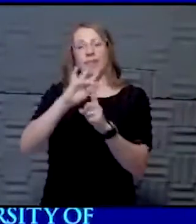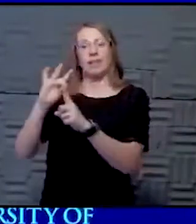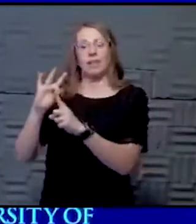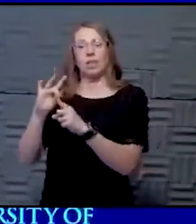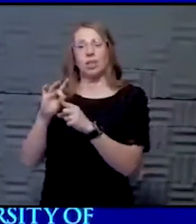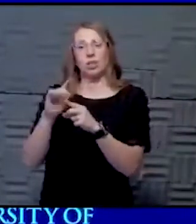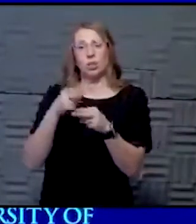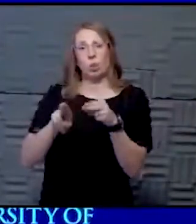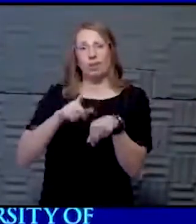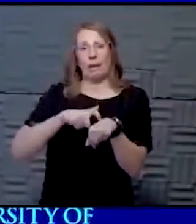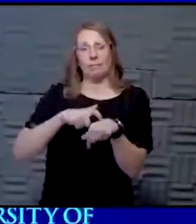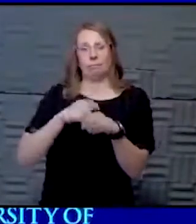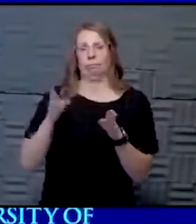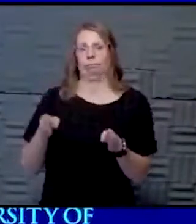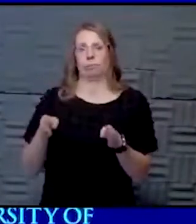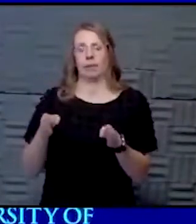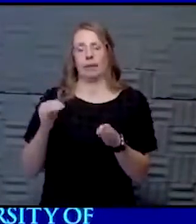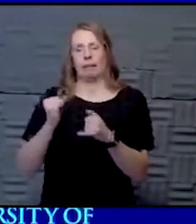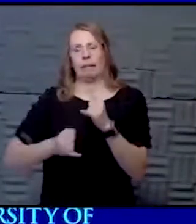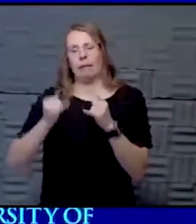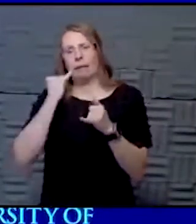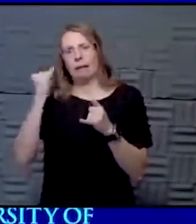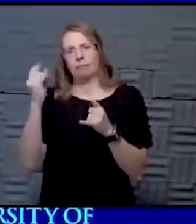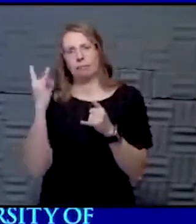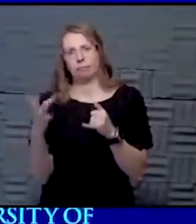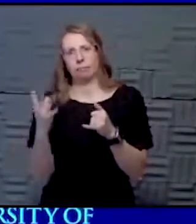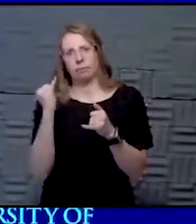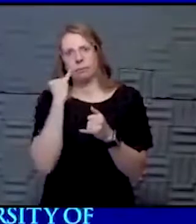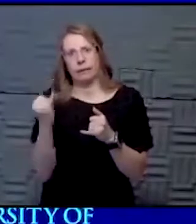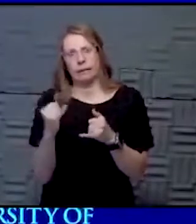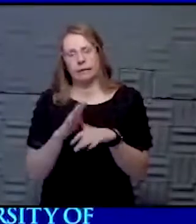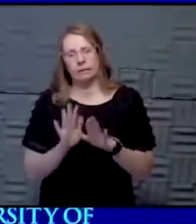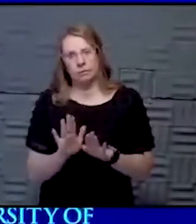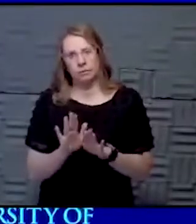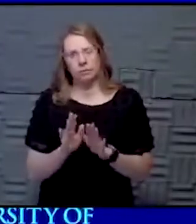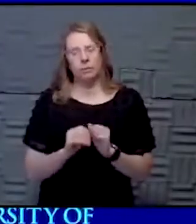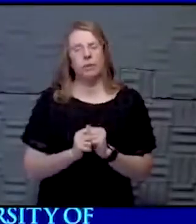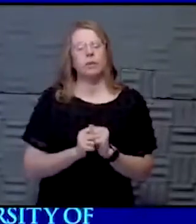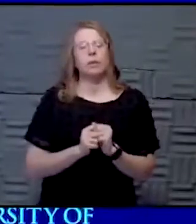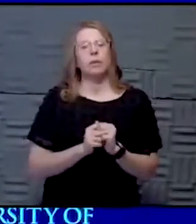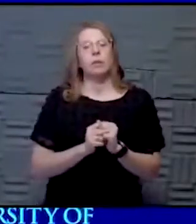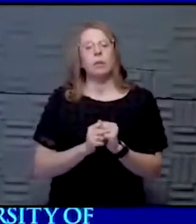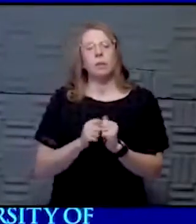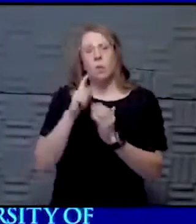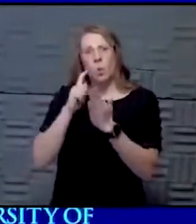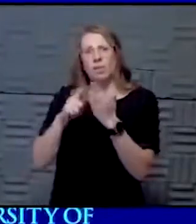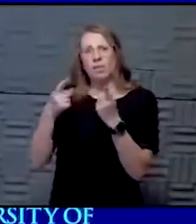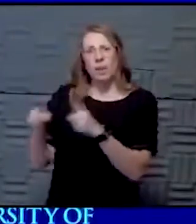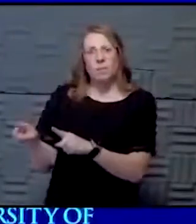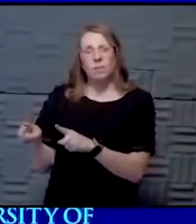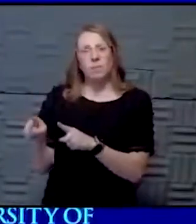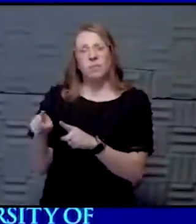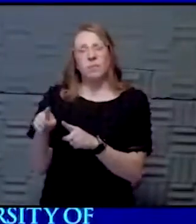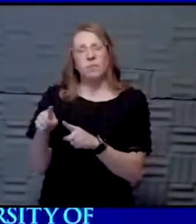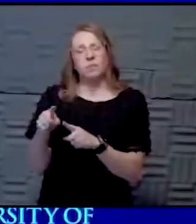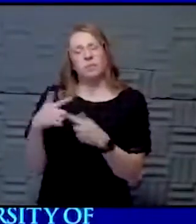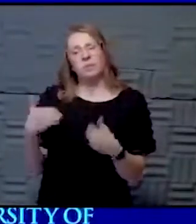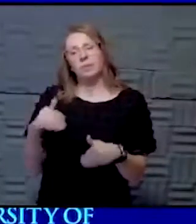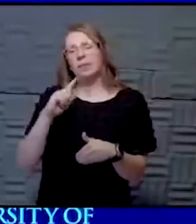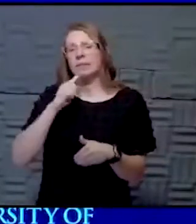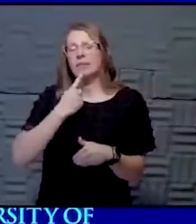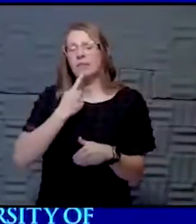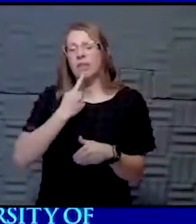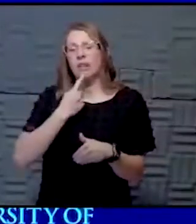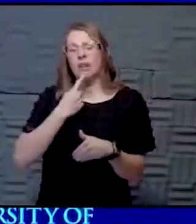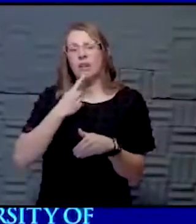short order. Okay, that last idea is a terrible idea, just to be clear, because we saw what happened when there was really severe